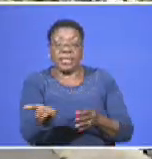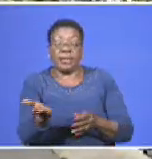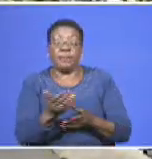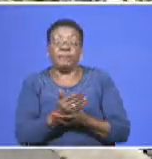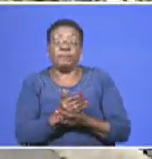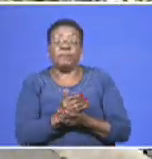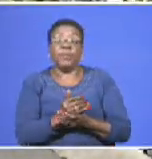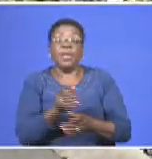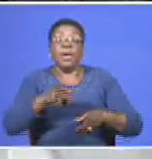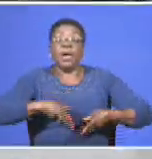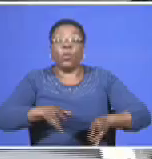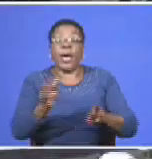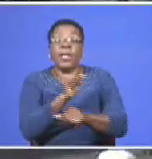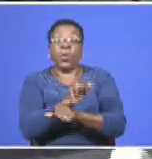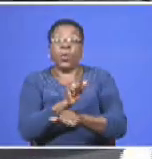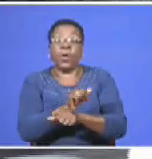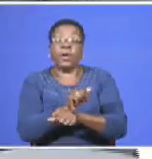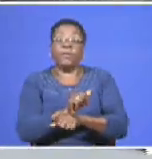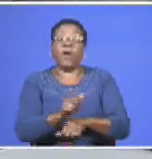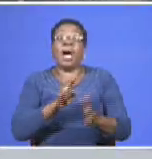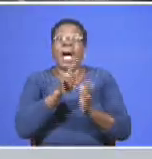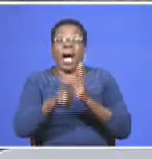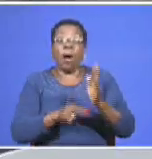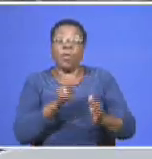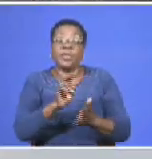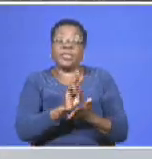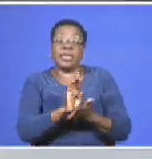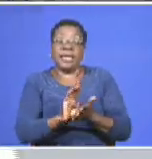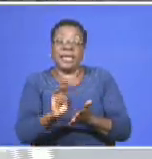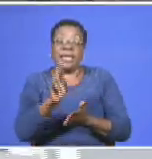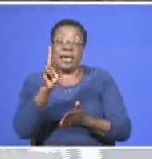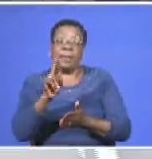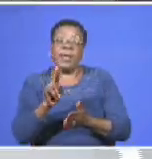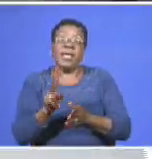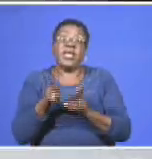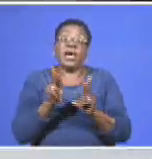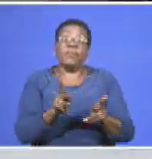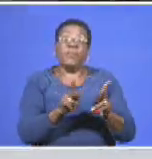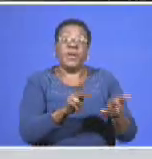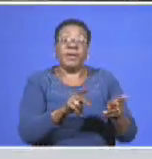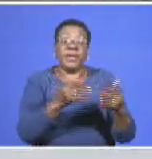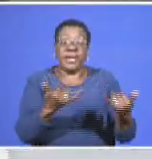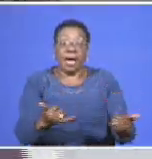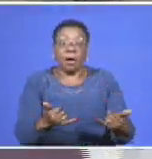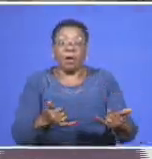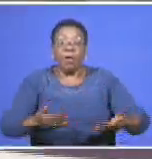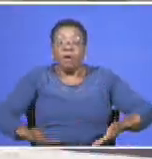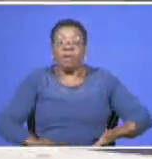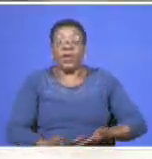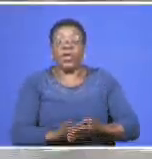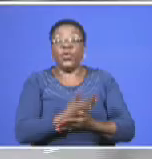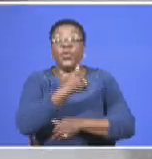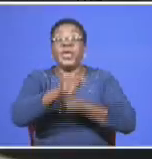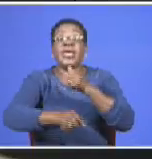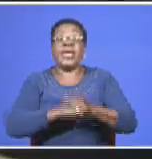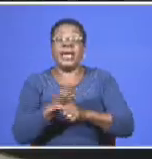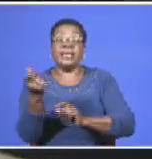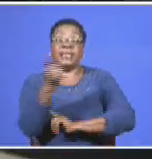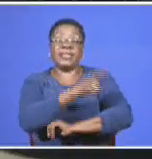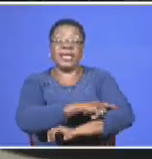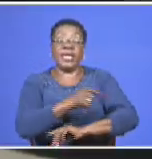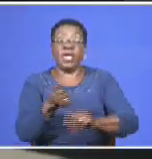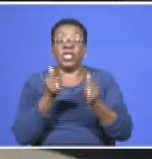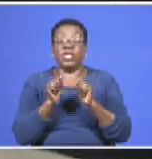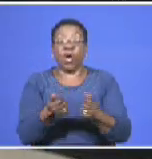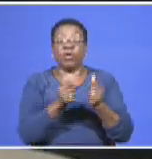while they worked for hours to clear the area, Ma said they are preparing now for New Year's Day. New Year's Day is actually a little